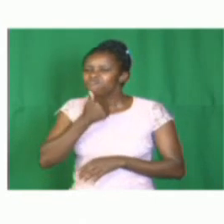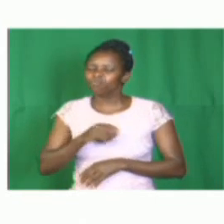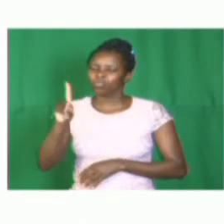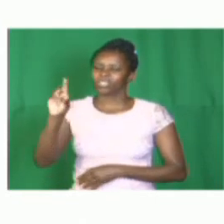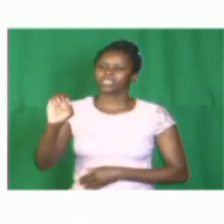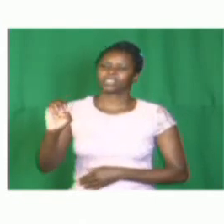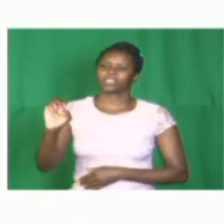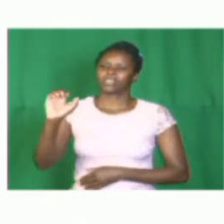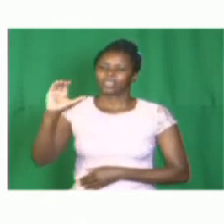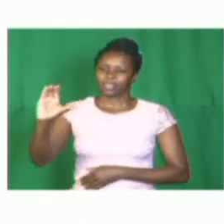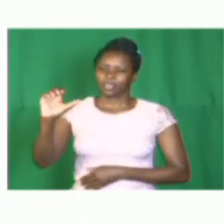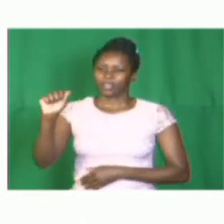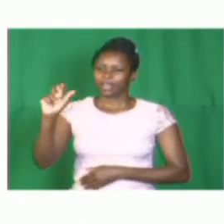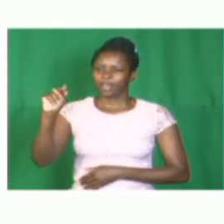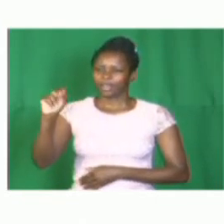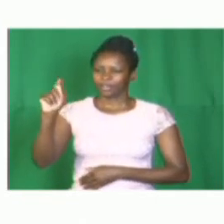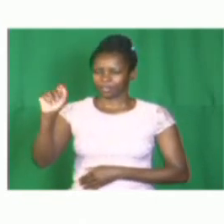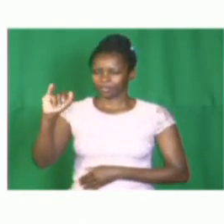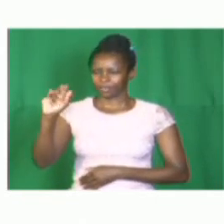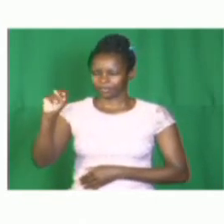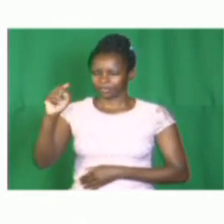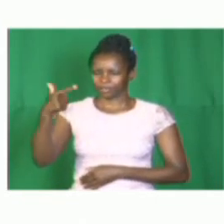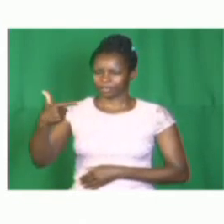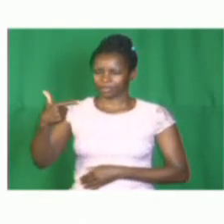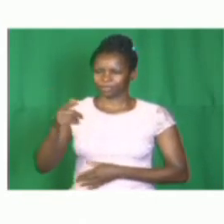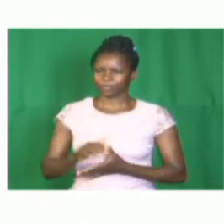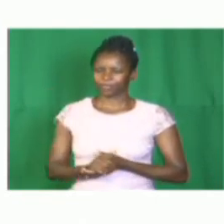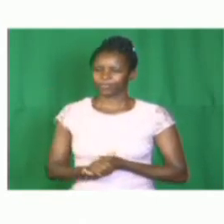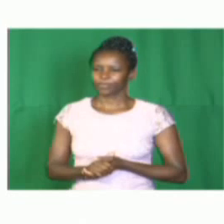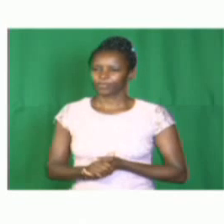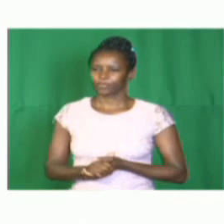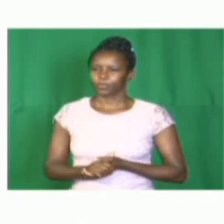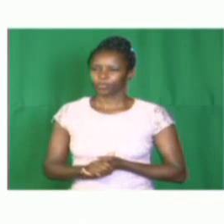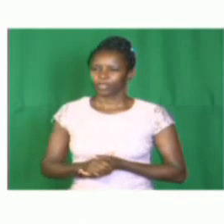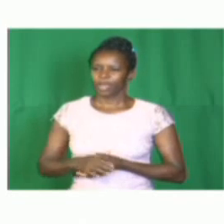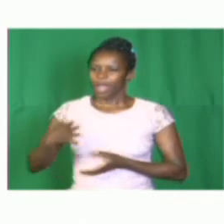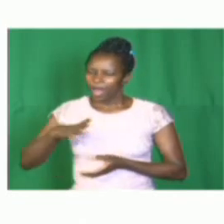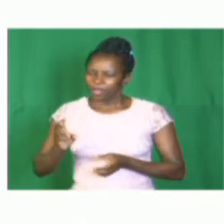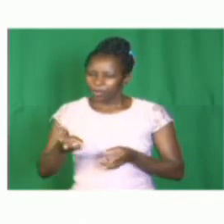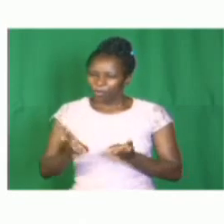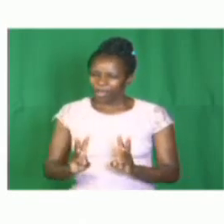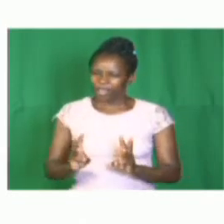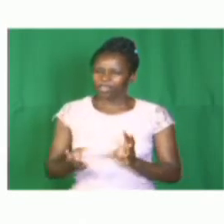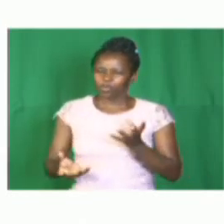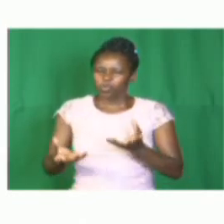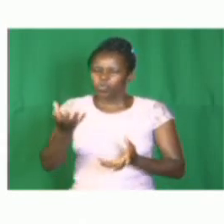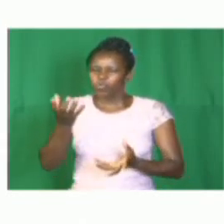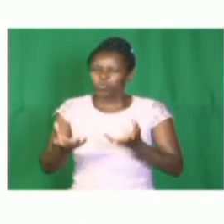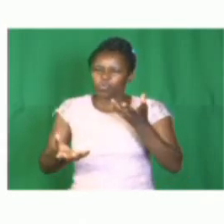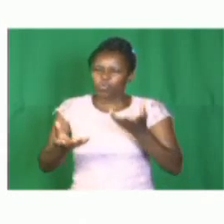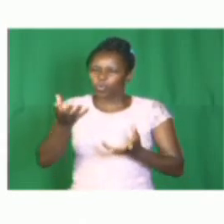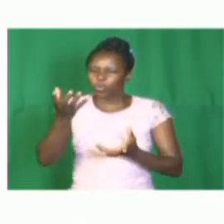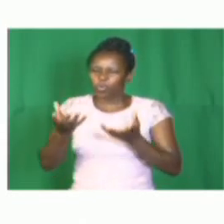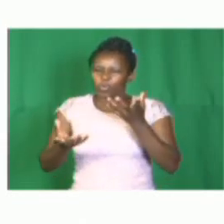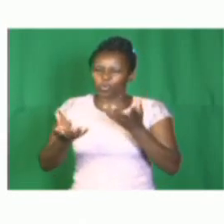for separating mixtures, dear learners, is decanting. Then another one